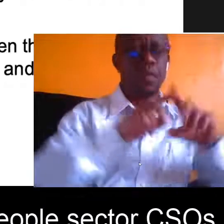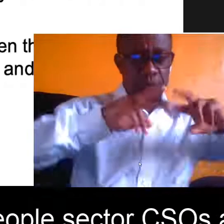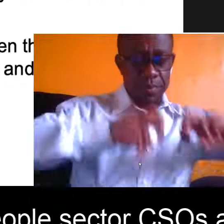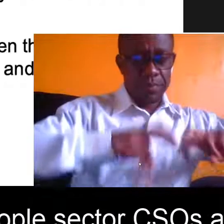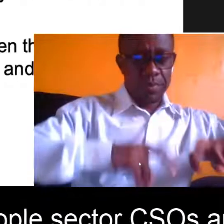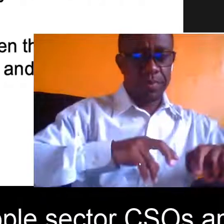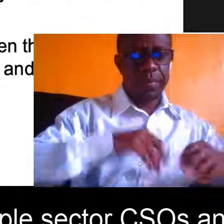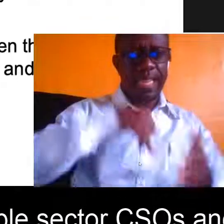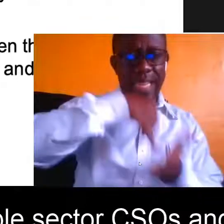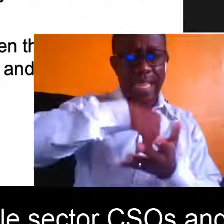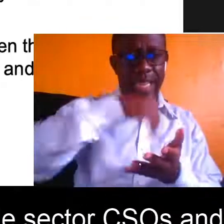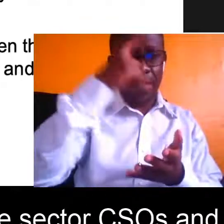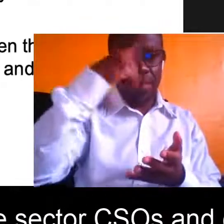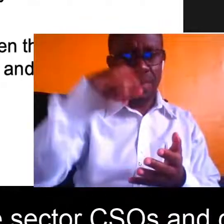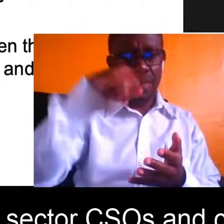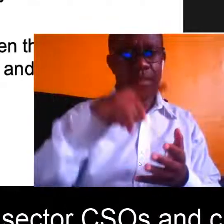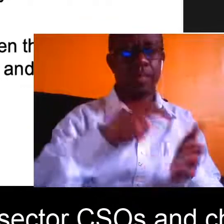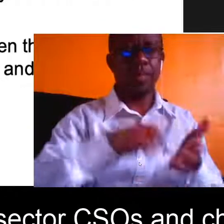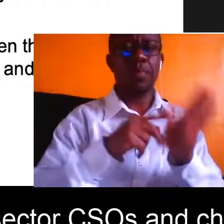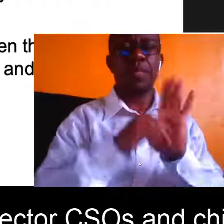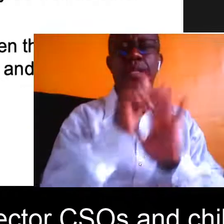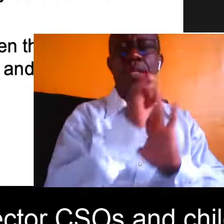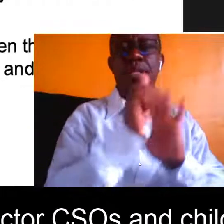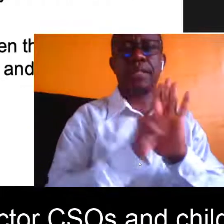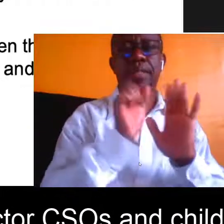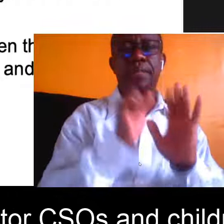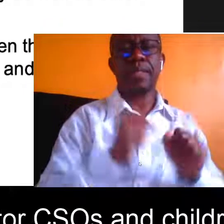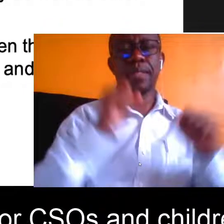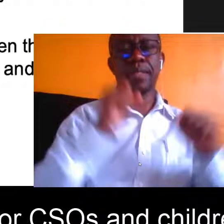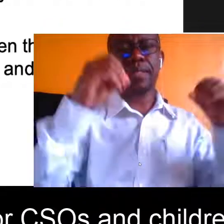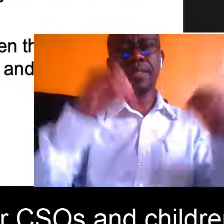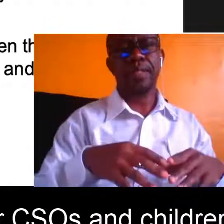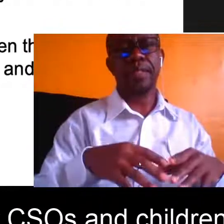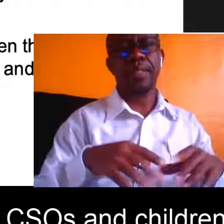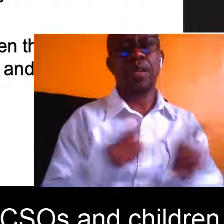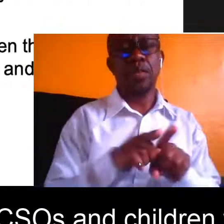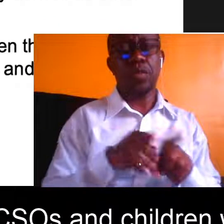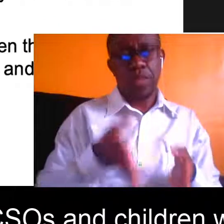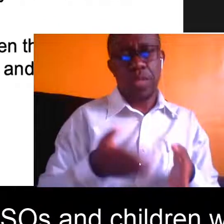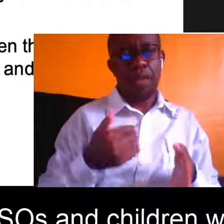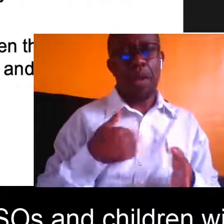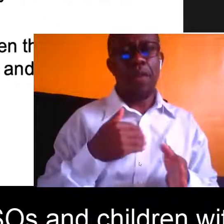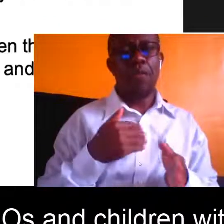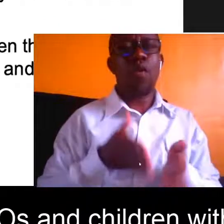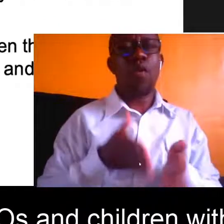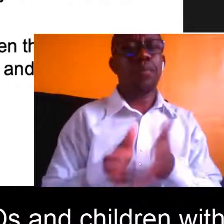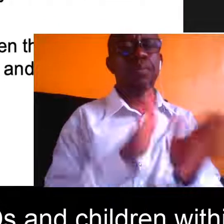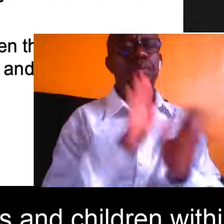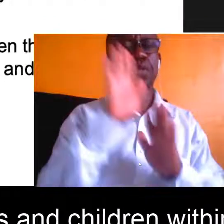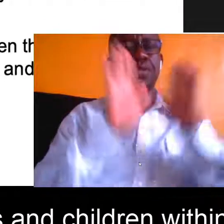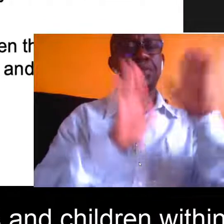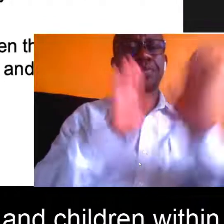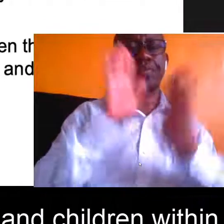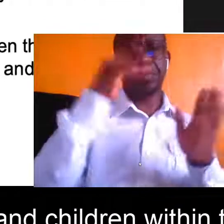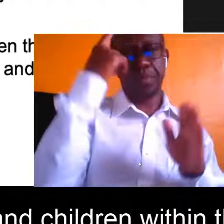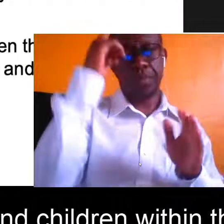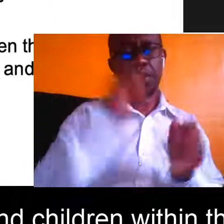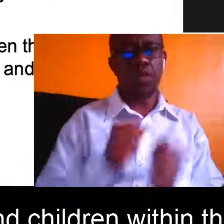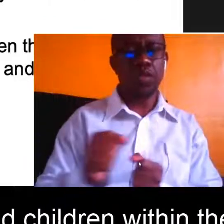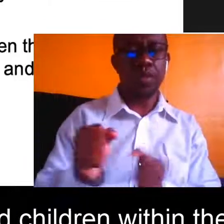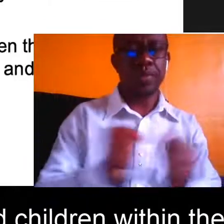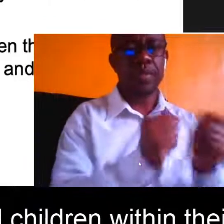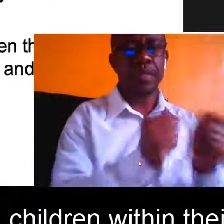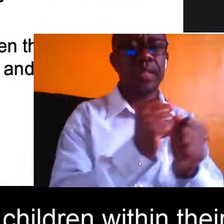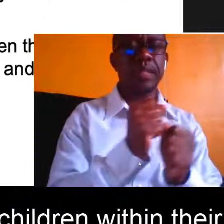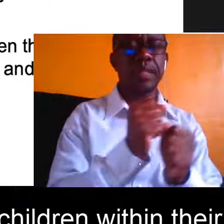designated in the agenda today, we'll have an opportunity to contribute to the strategic direction. How do we intend to see the